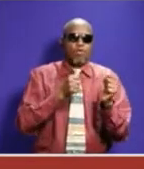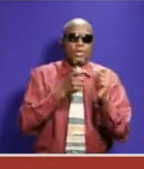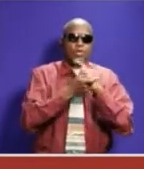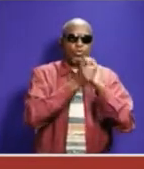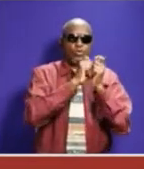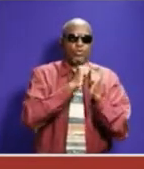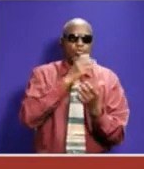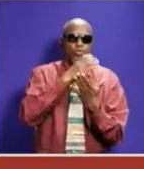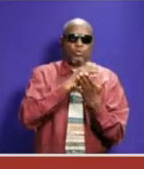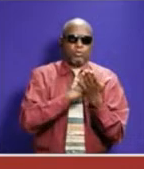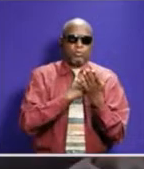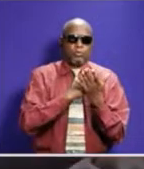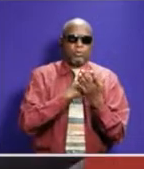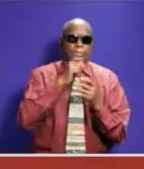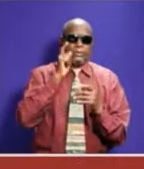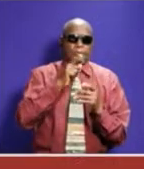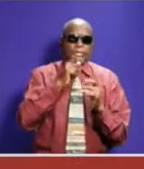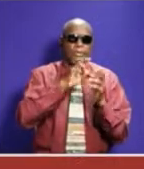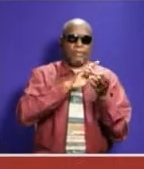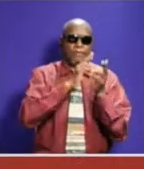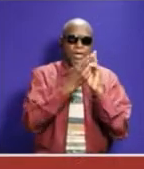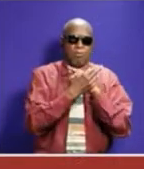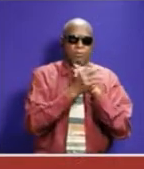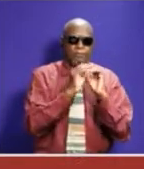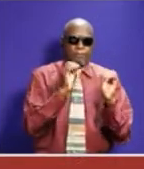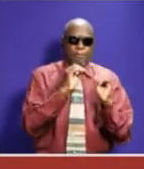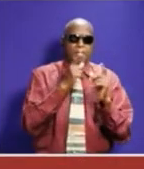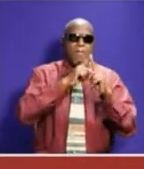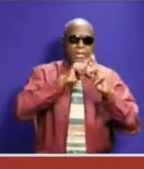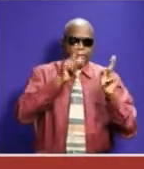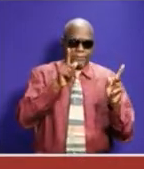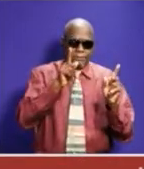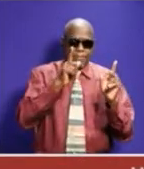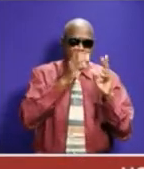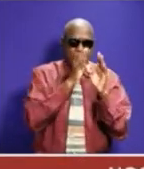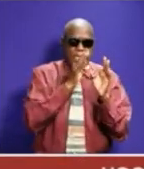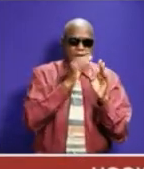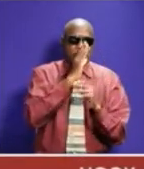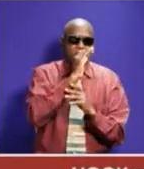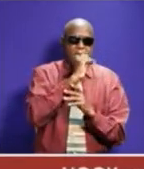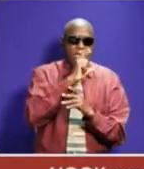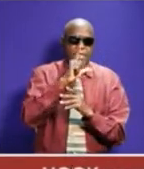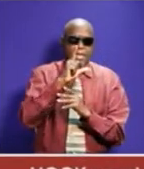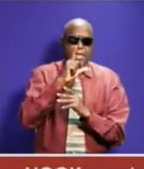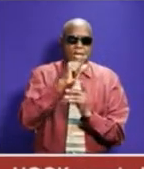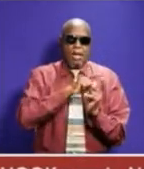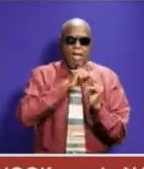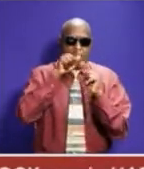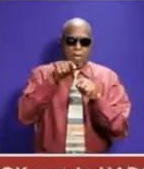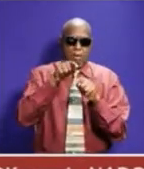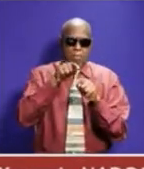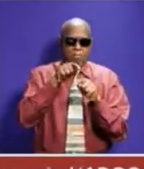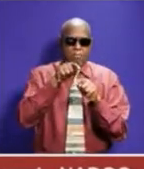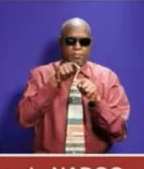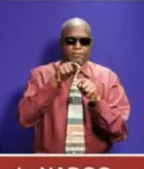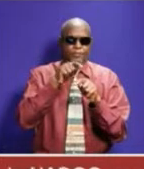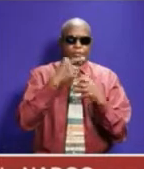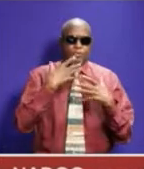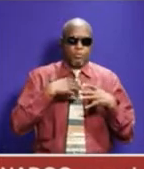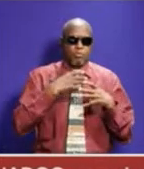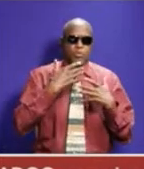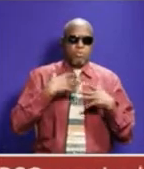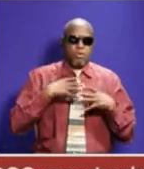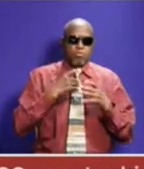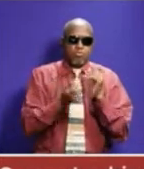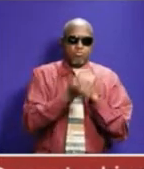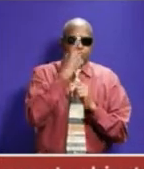require the country to go through a referendum. However, if this bill goes to the people and the people come up with any referendum